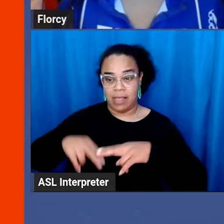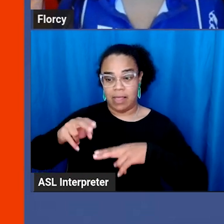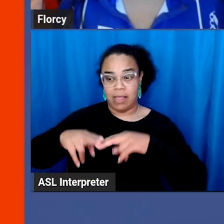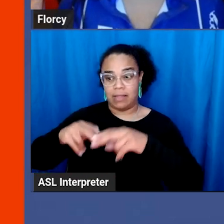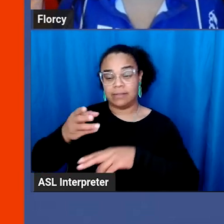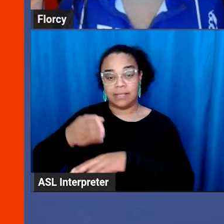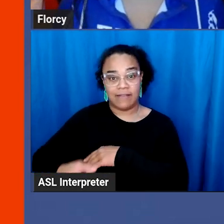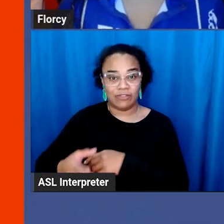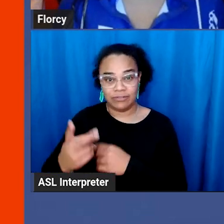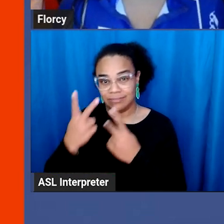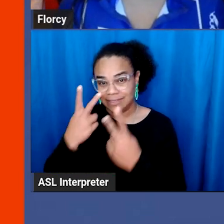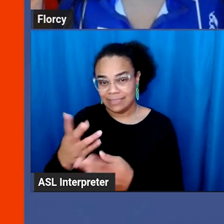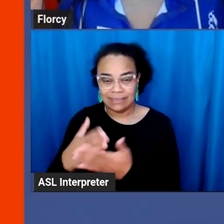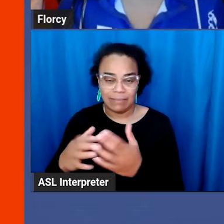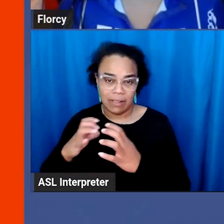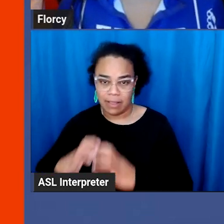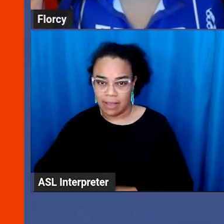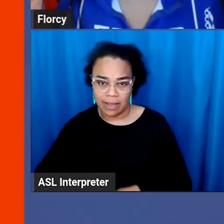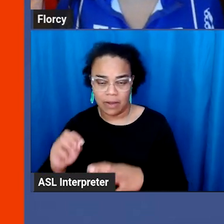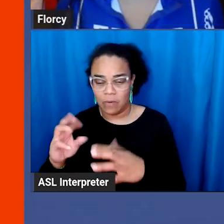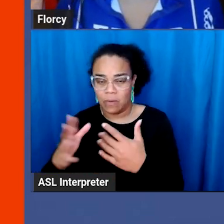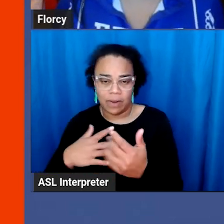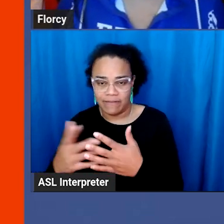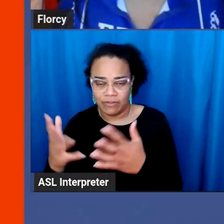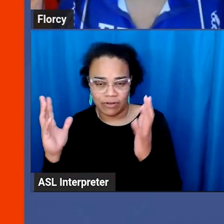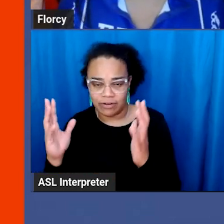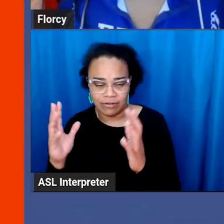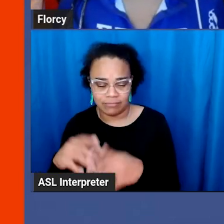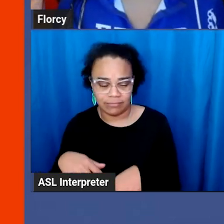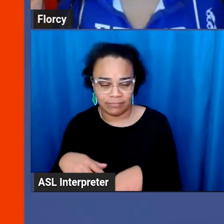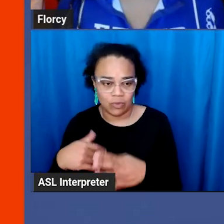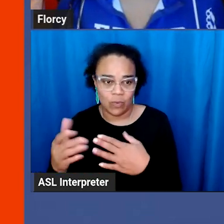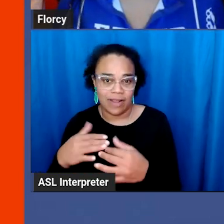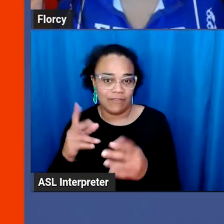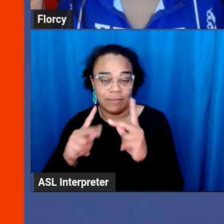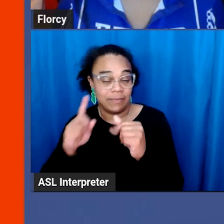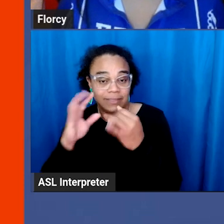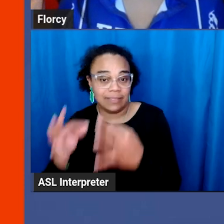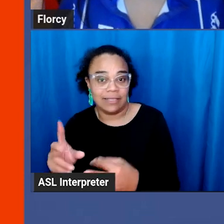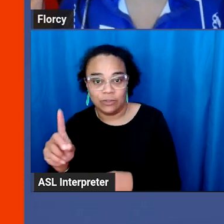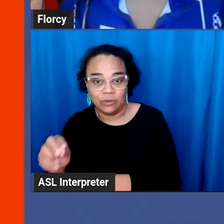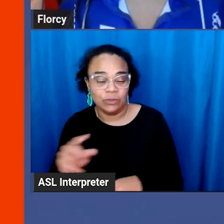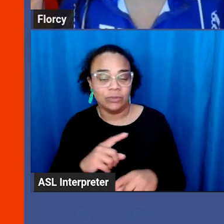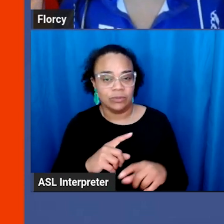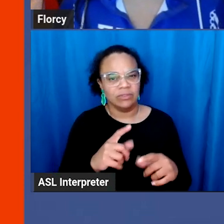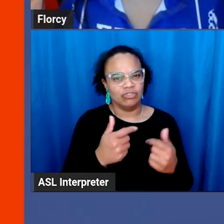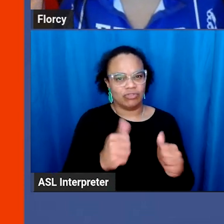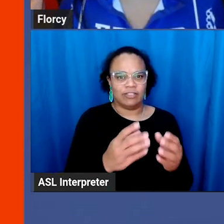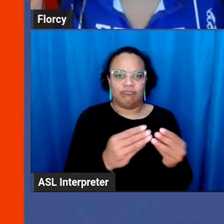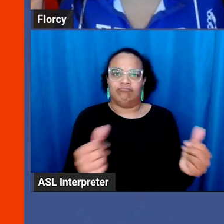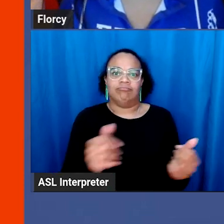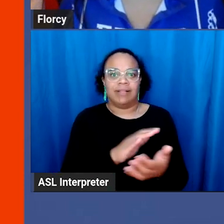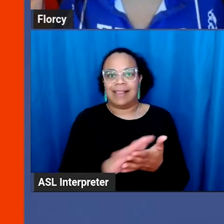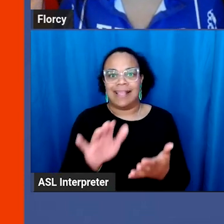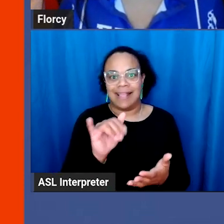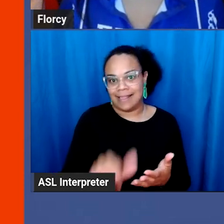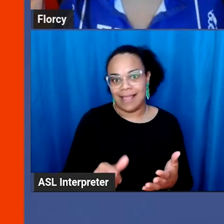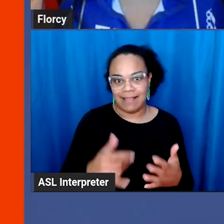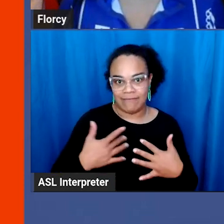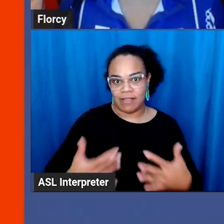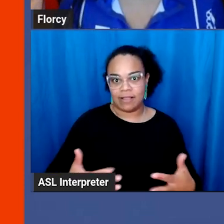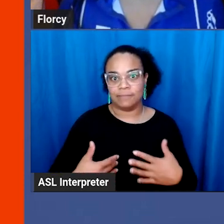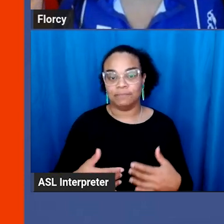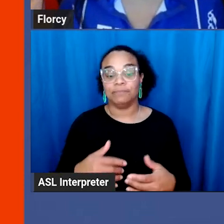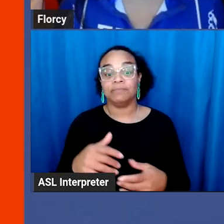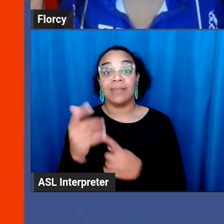certain clients or, you know, whatever it is that people choose to do. But also like candle work and fire. Fire